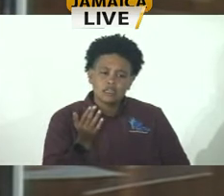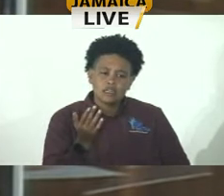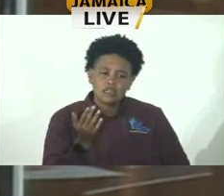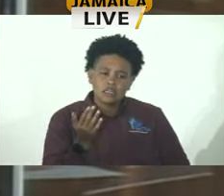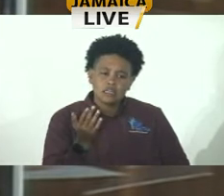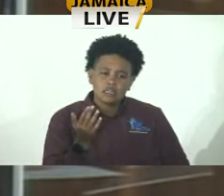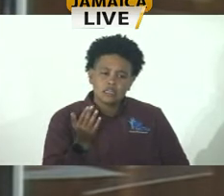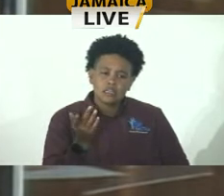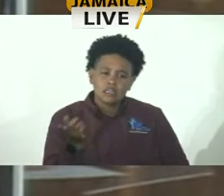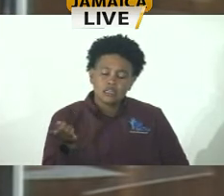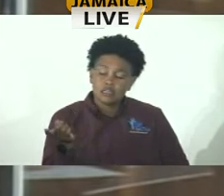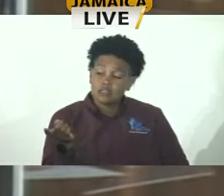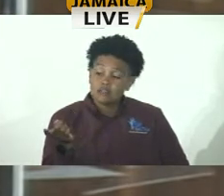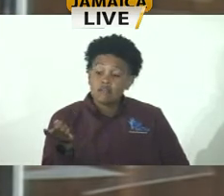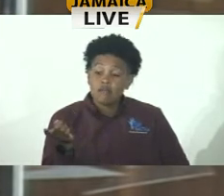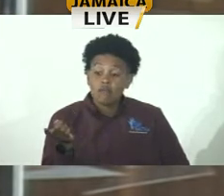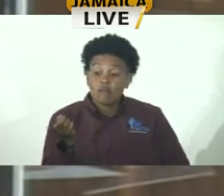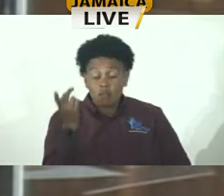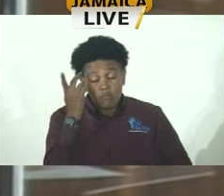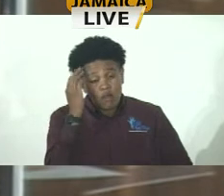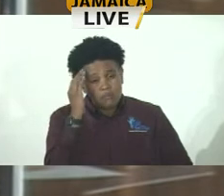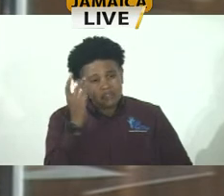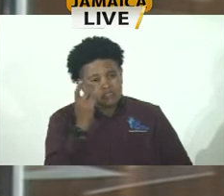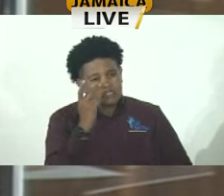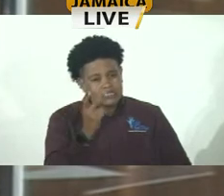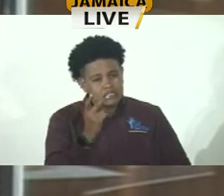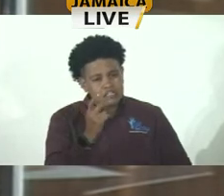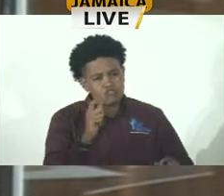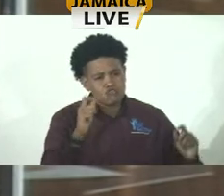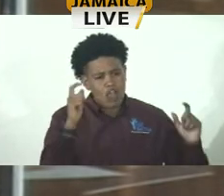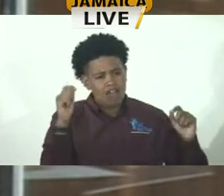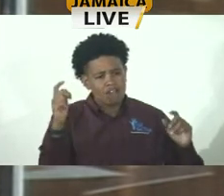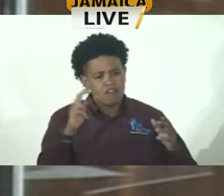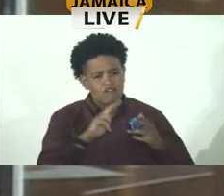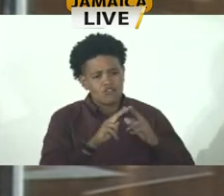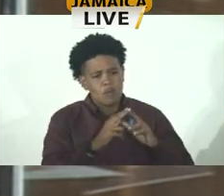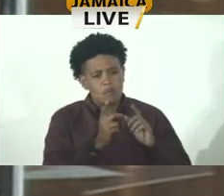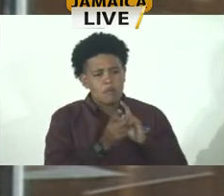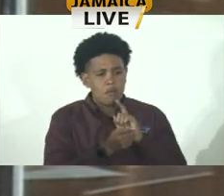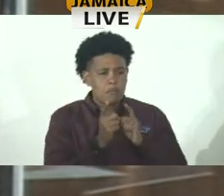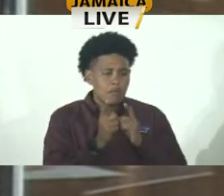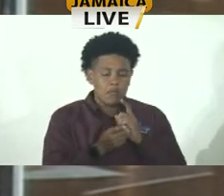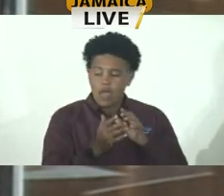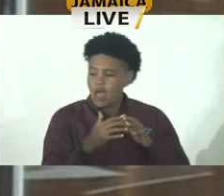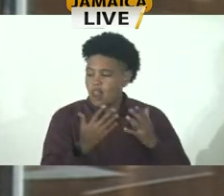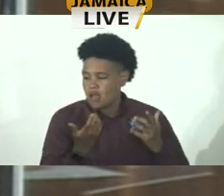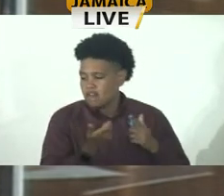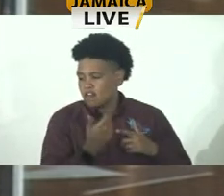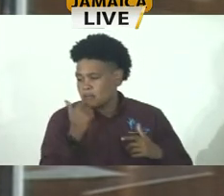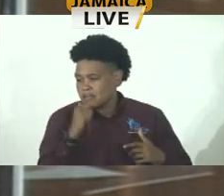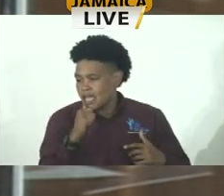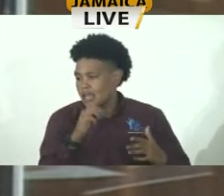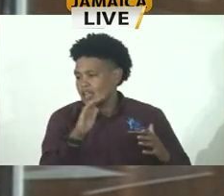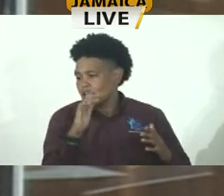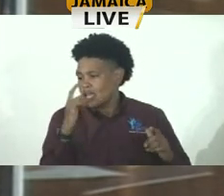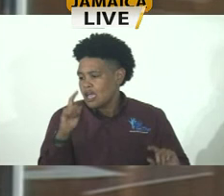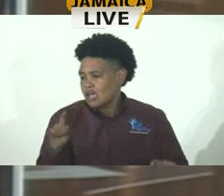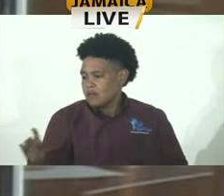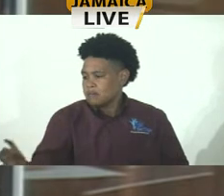as the prime minister indicated the numbers do bounce around quite a bit from day to day